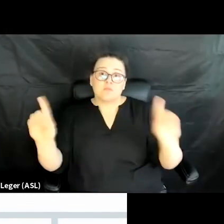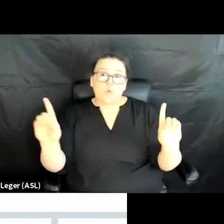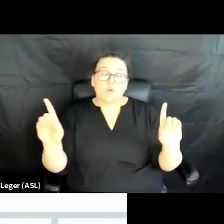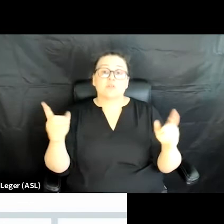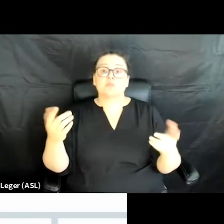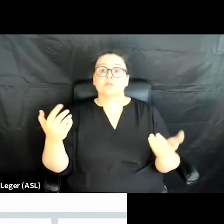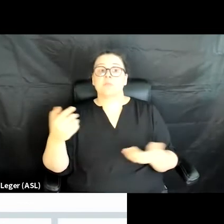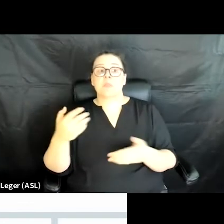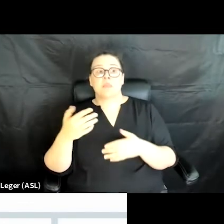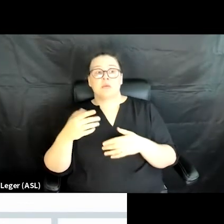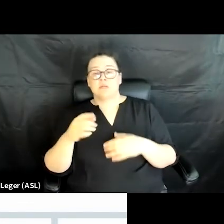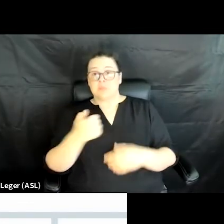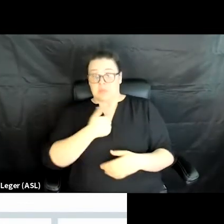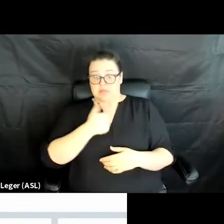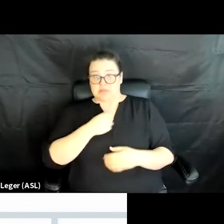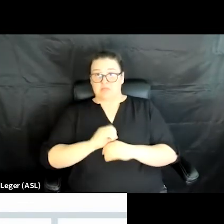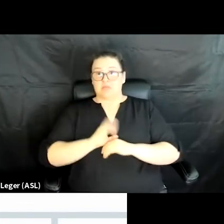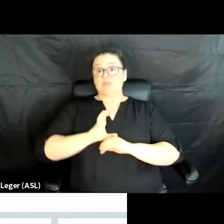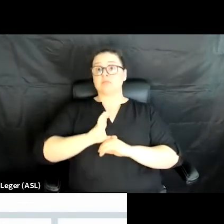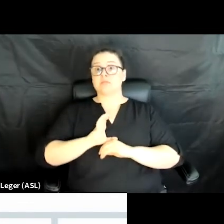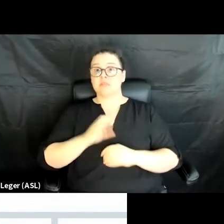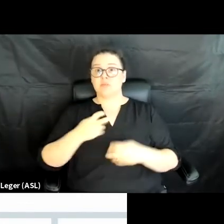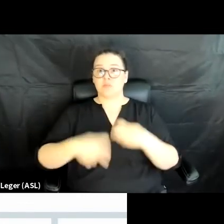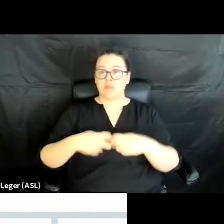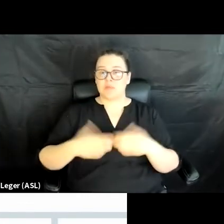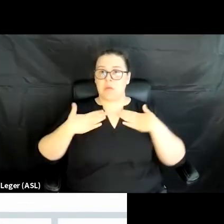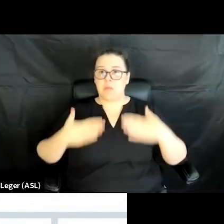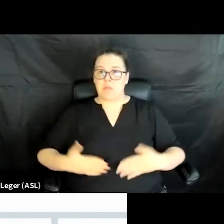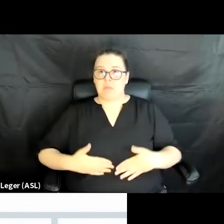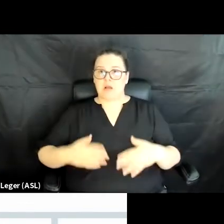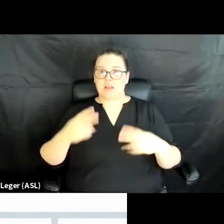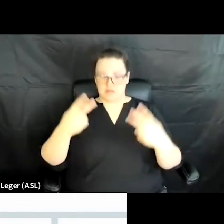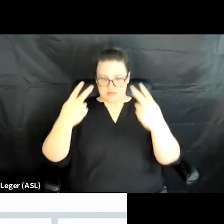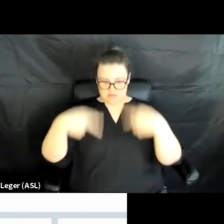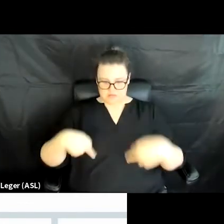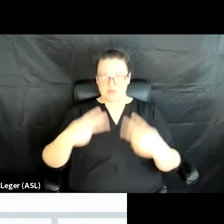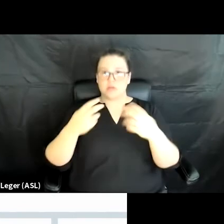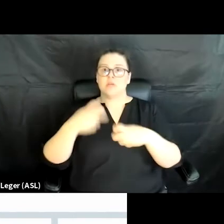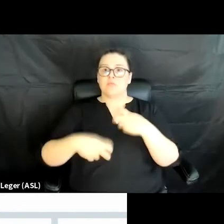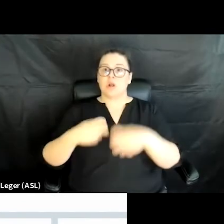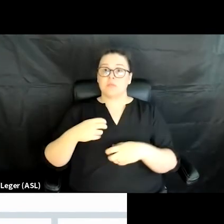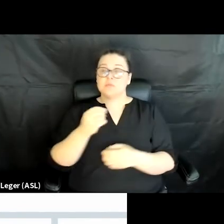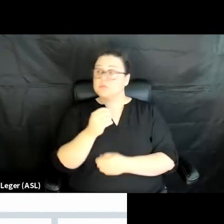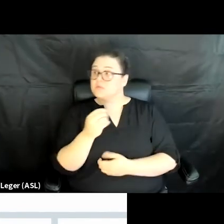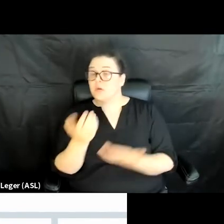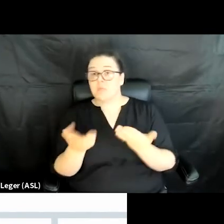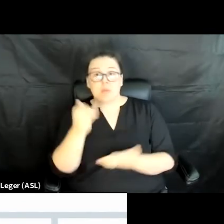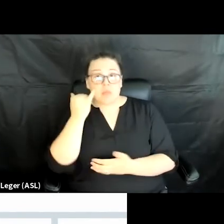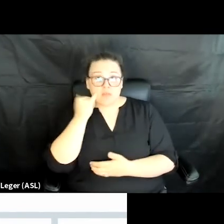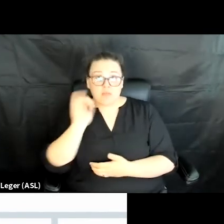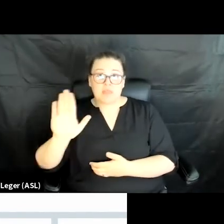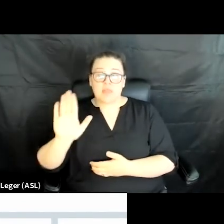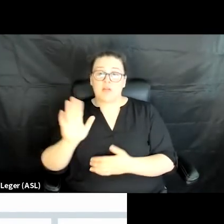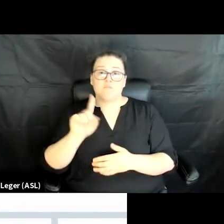like self-esteem issues, body image issues. Sometimes when their primary language is not English, they do not have the ability